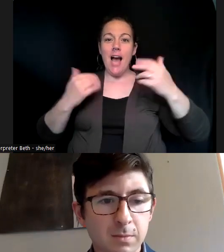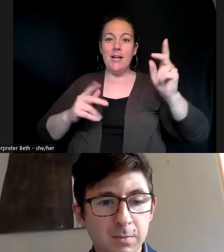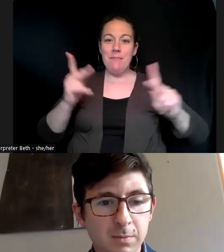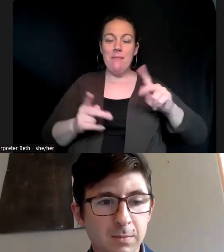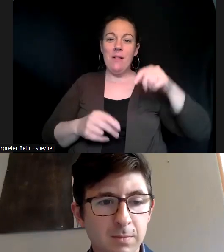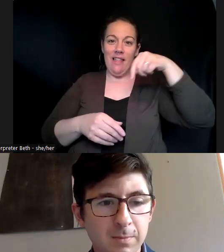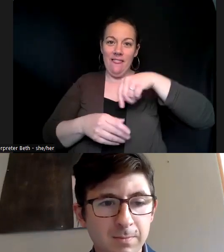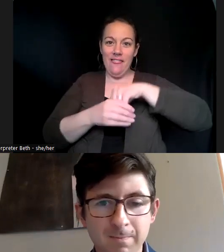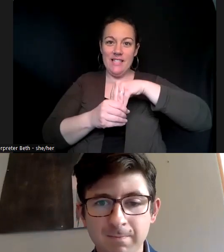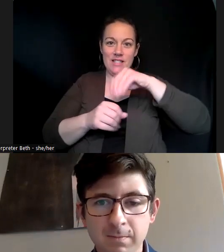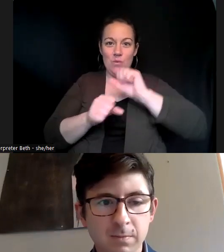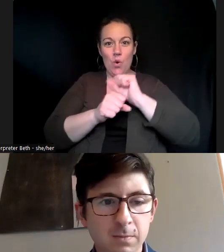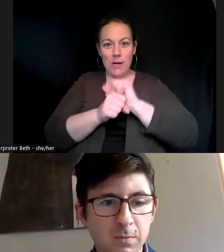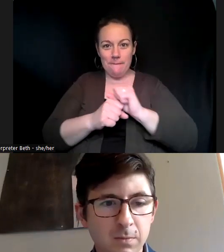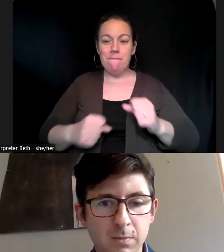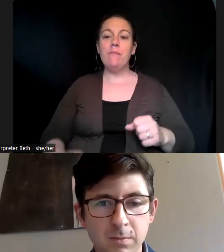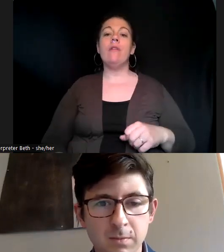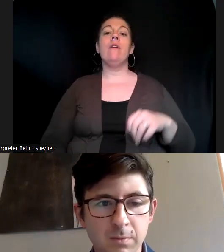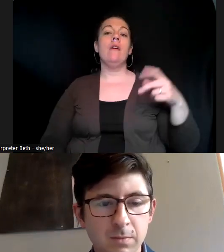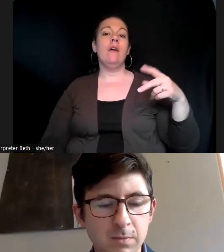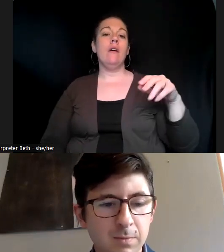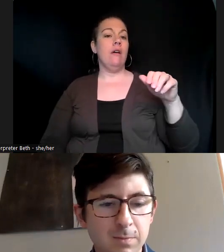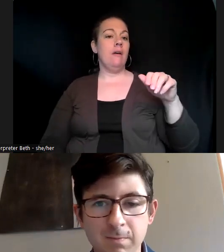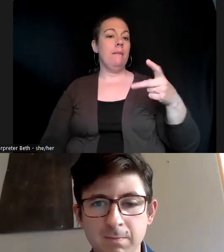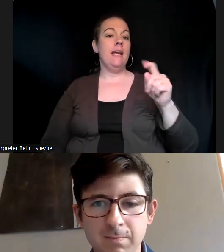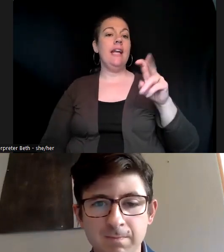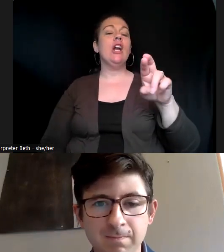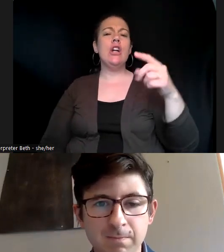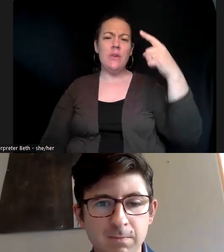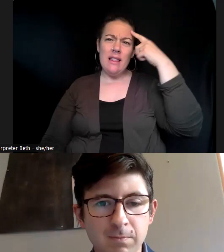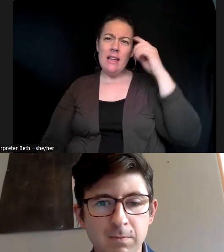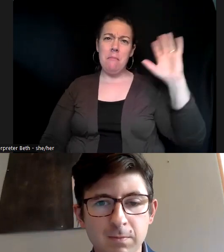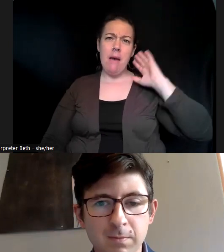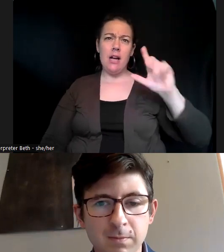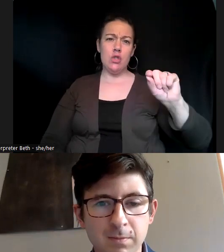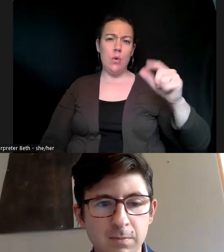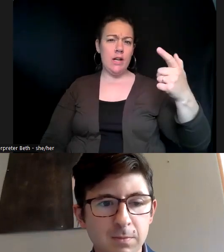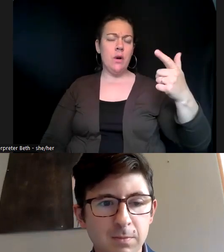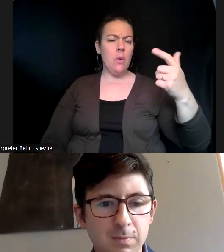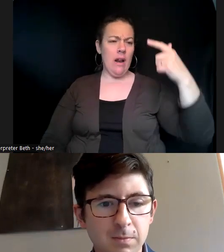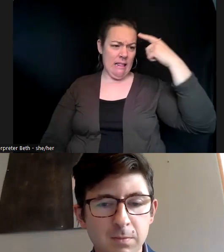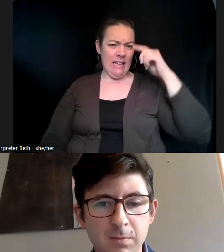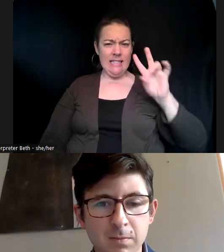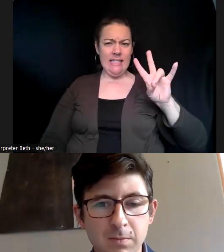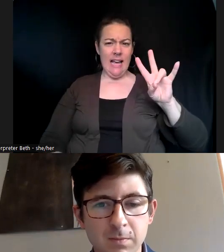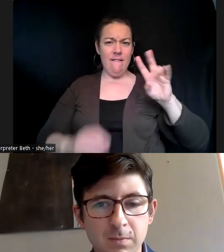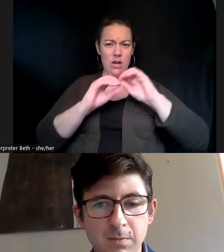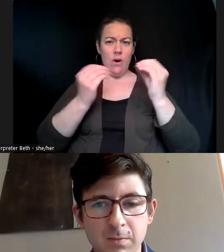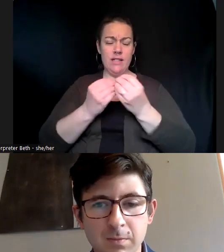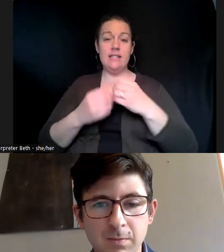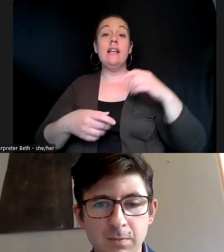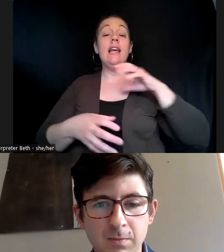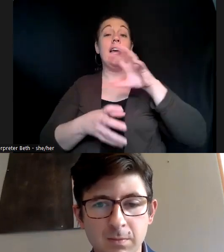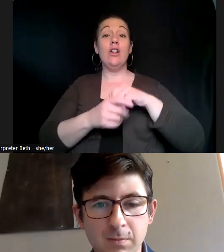Thanks, Delia. So back in 21, I think there was a bunch of organizations, I believe 7 of us, including the Latino Policy